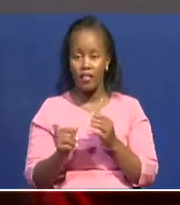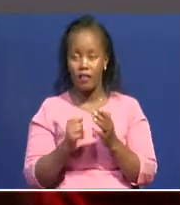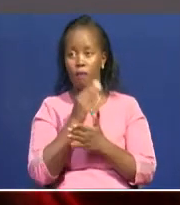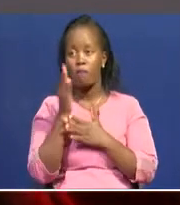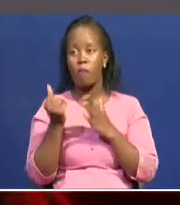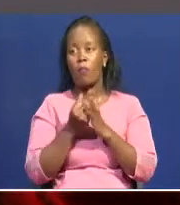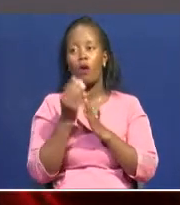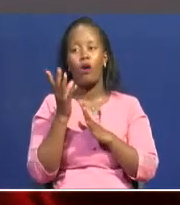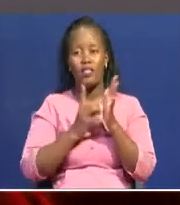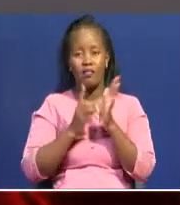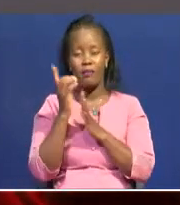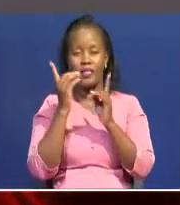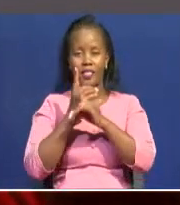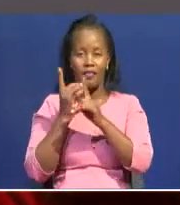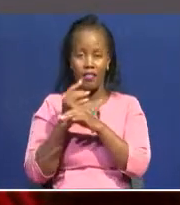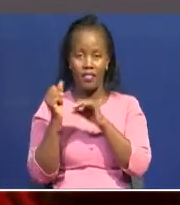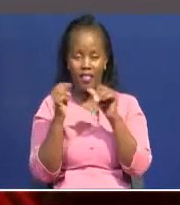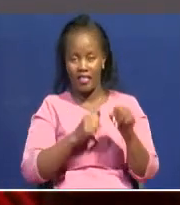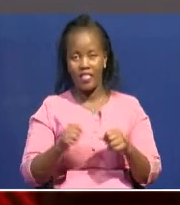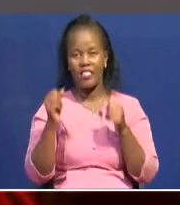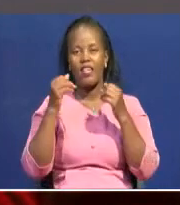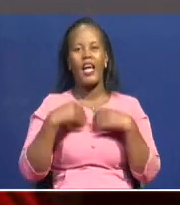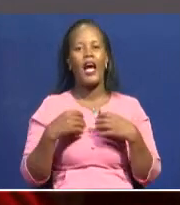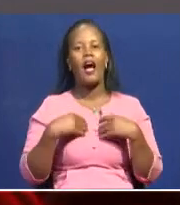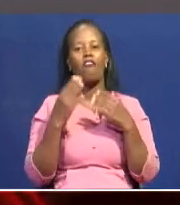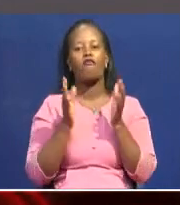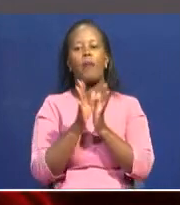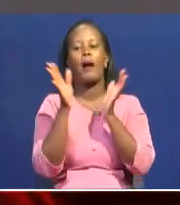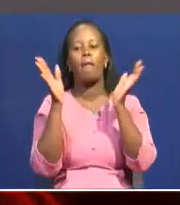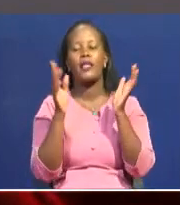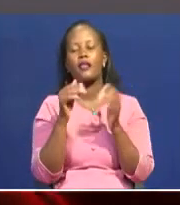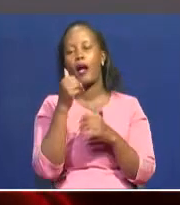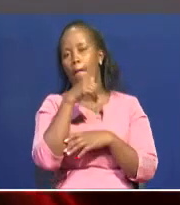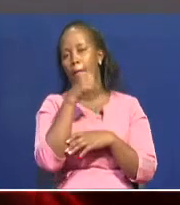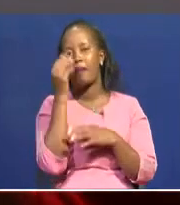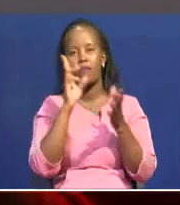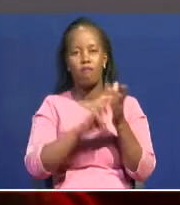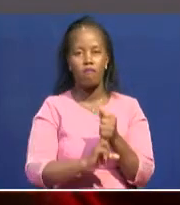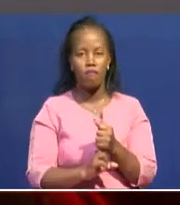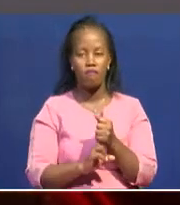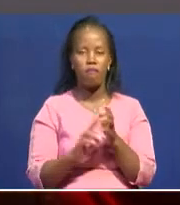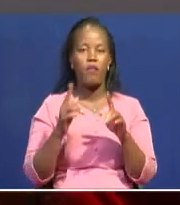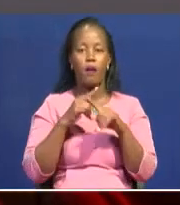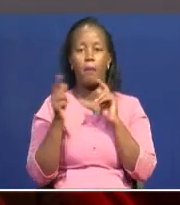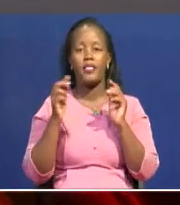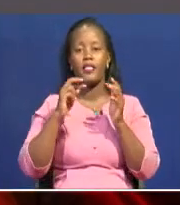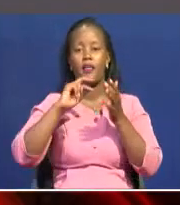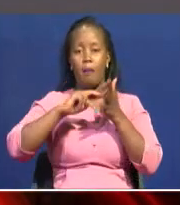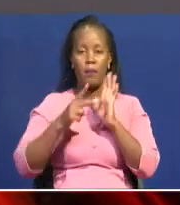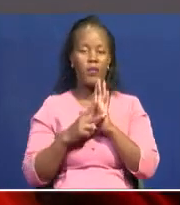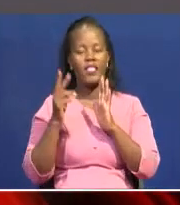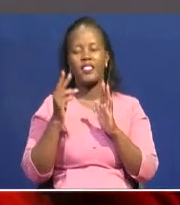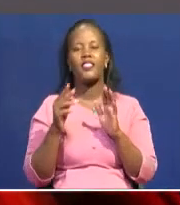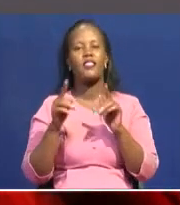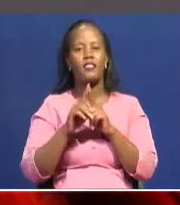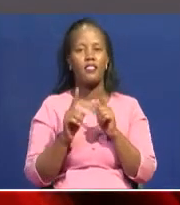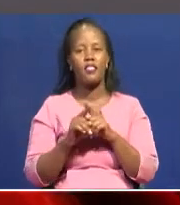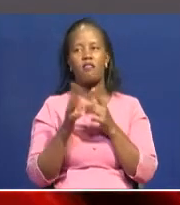here has an element of private-public partnership, but it is projects like airports,